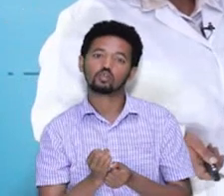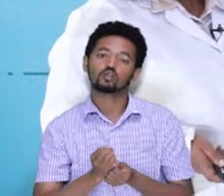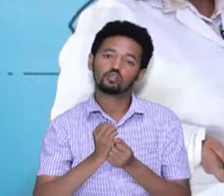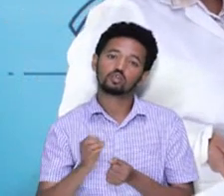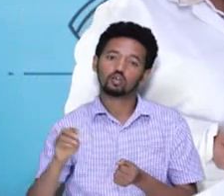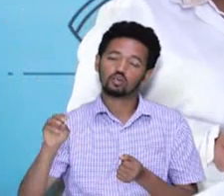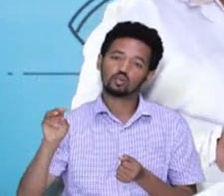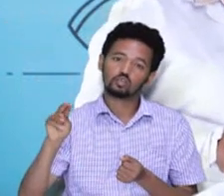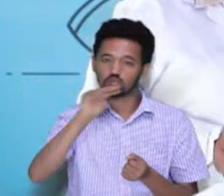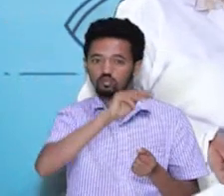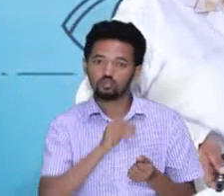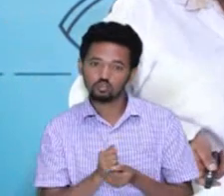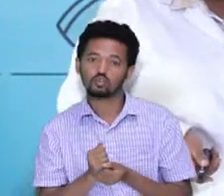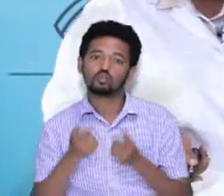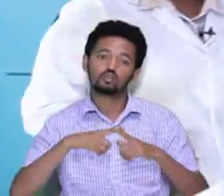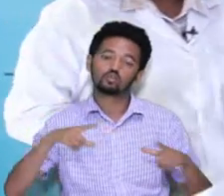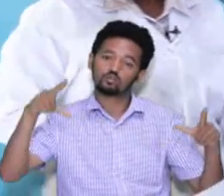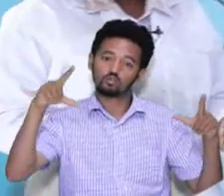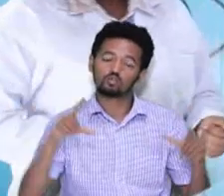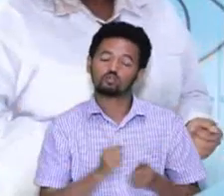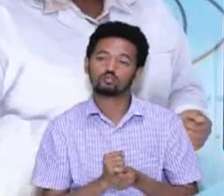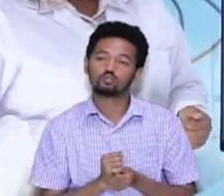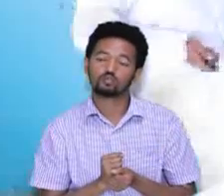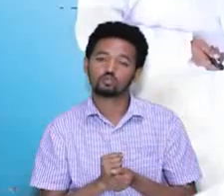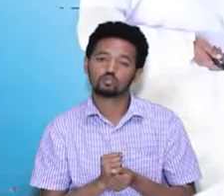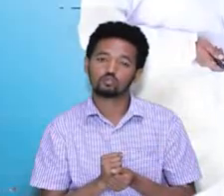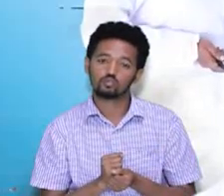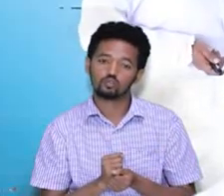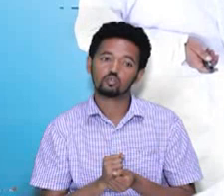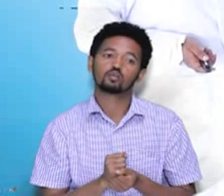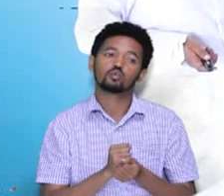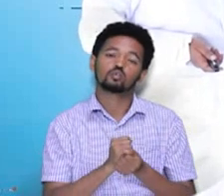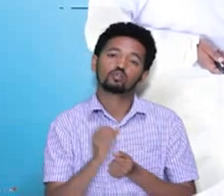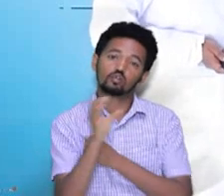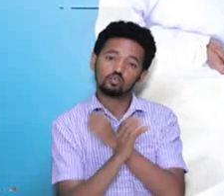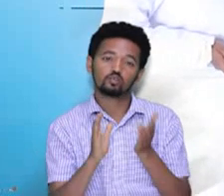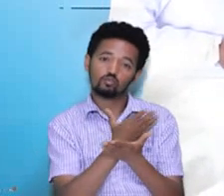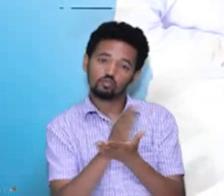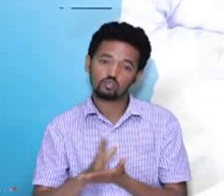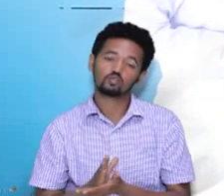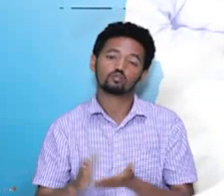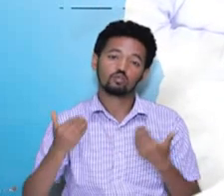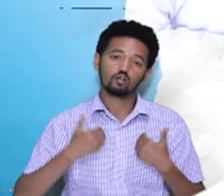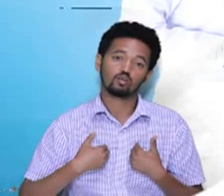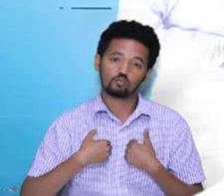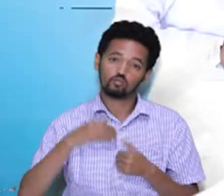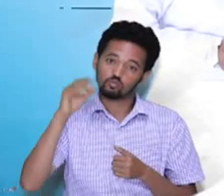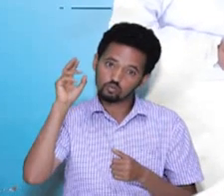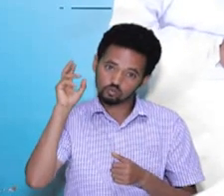to 32 degrees east longitude. The region is divided into 5 sovereign